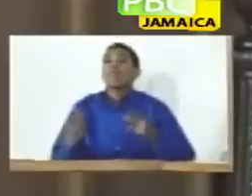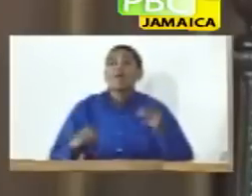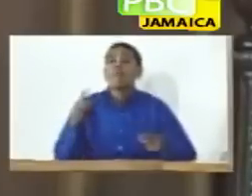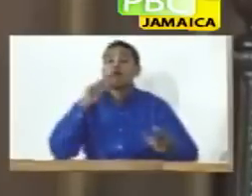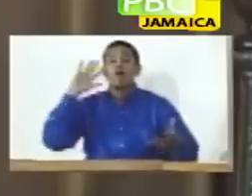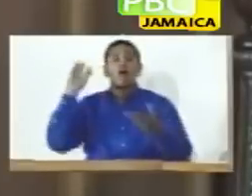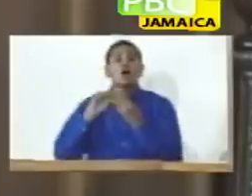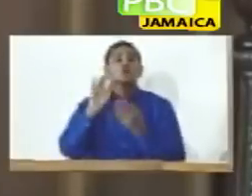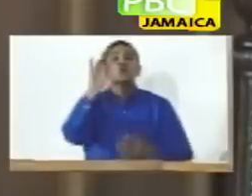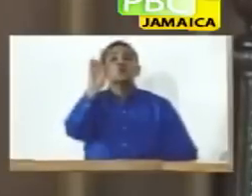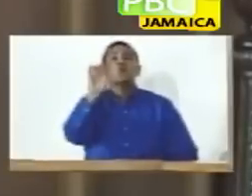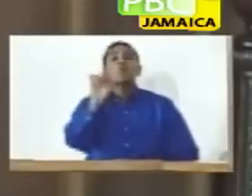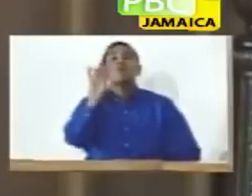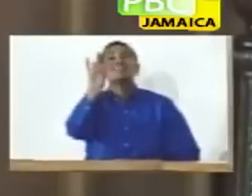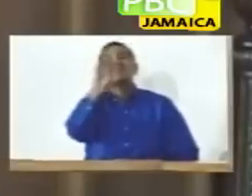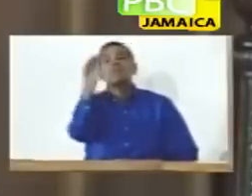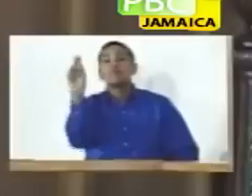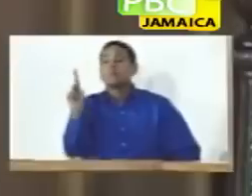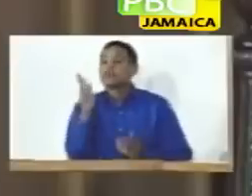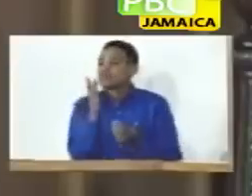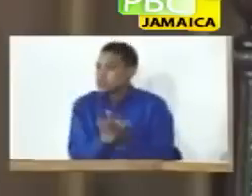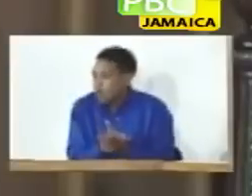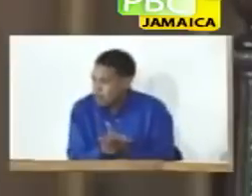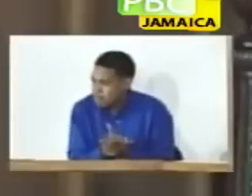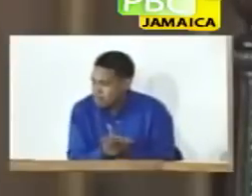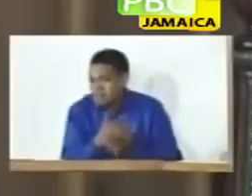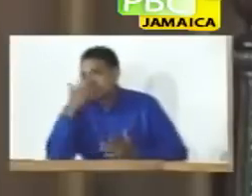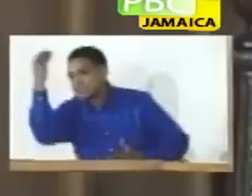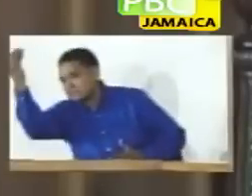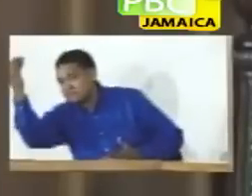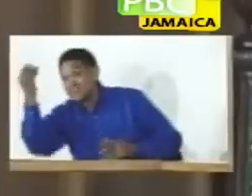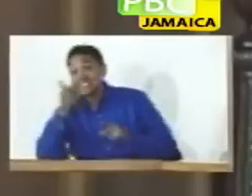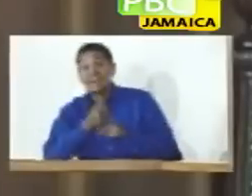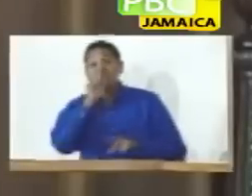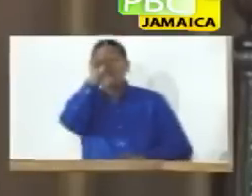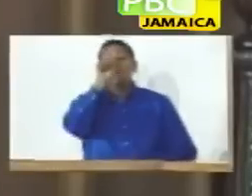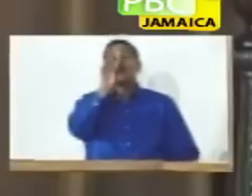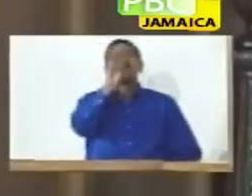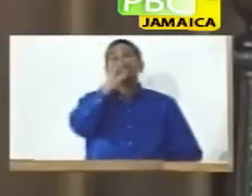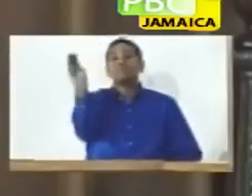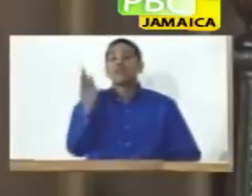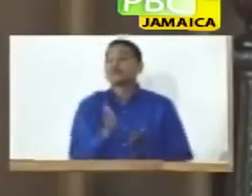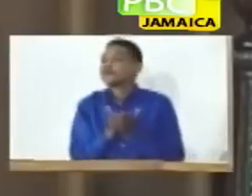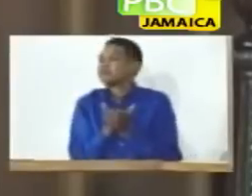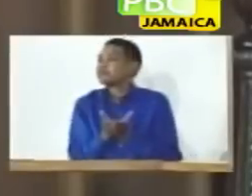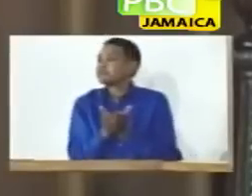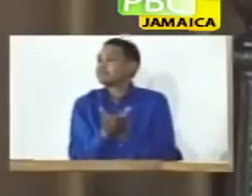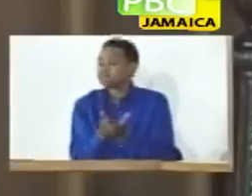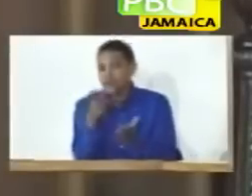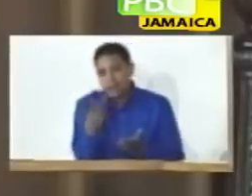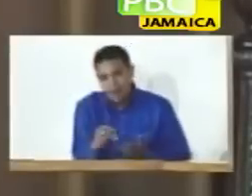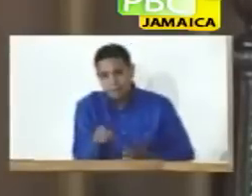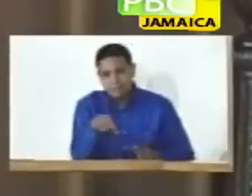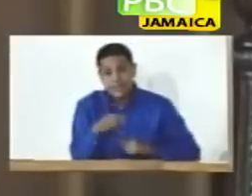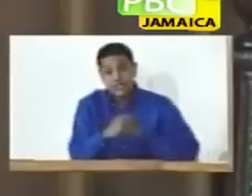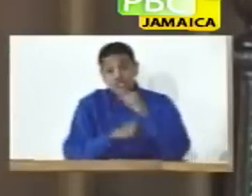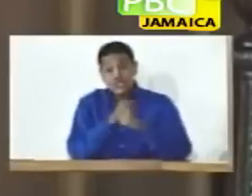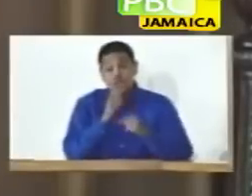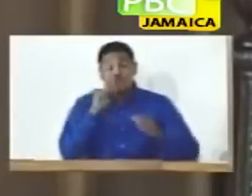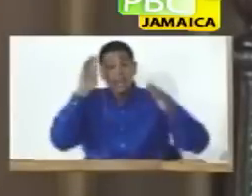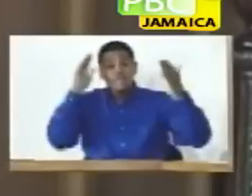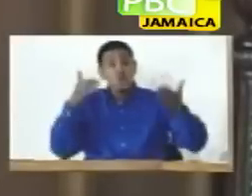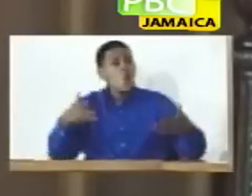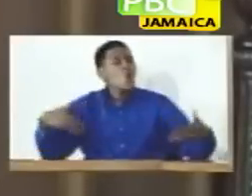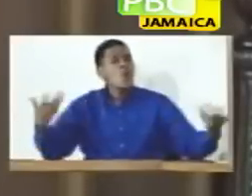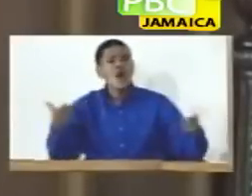2.7 million stopover visitors and 1.6 million cruise visitors. In this year, the focus will be